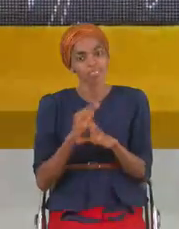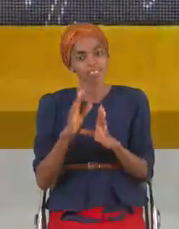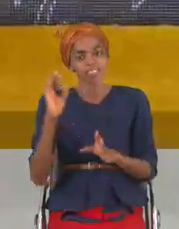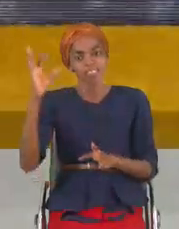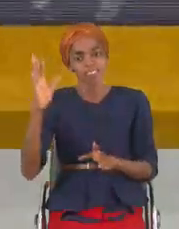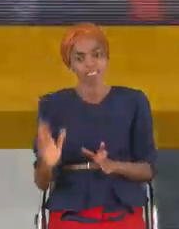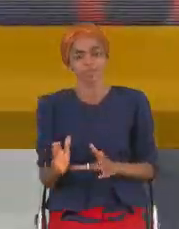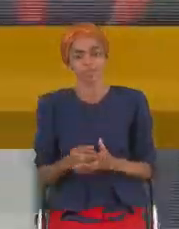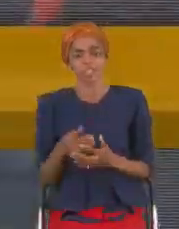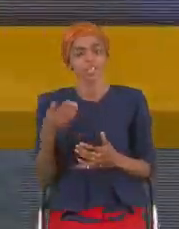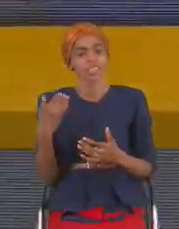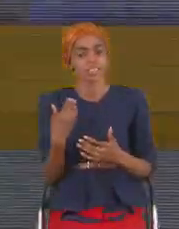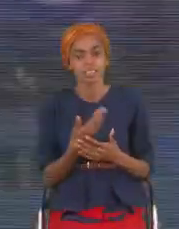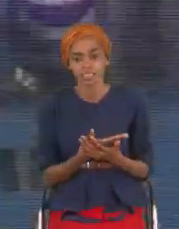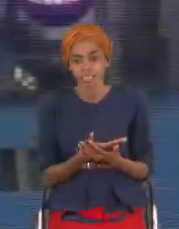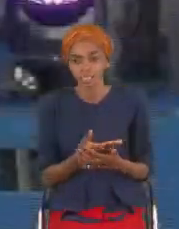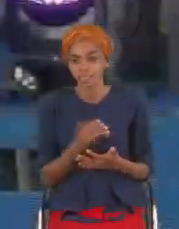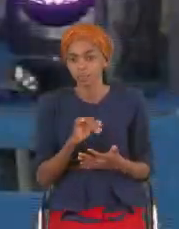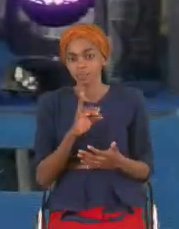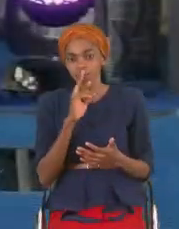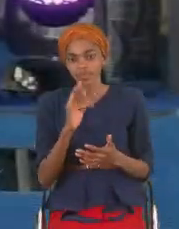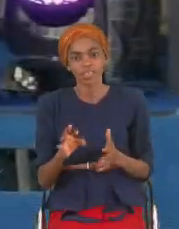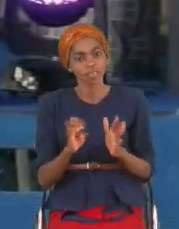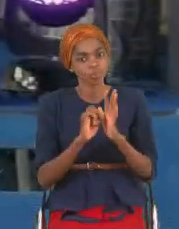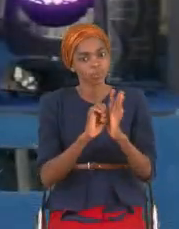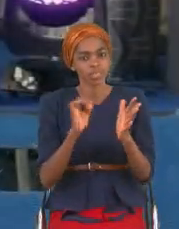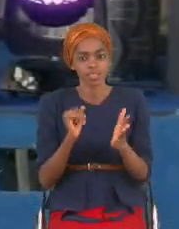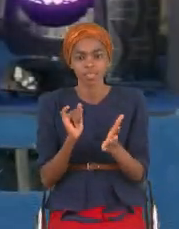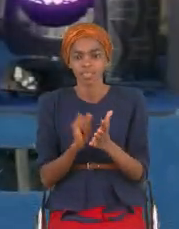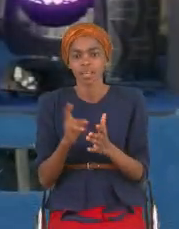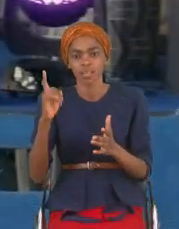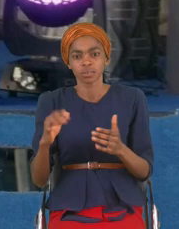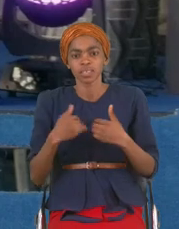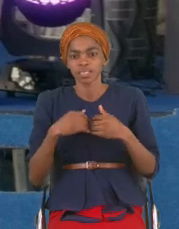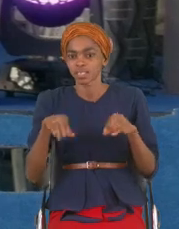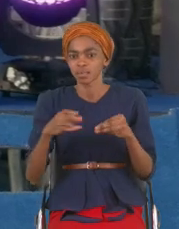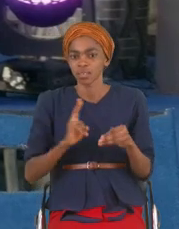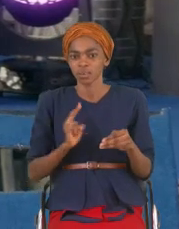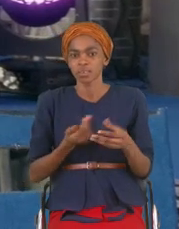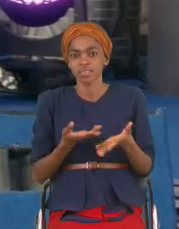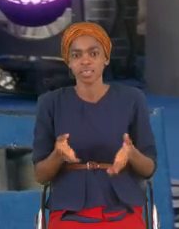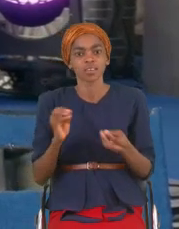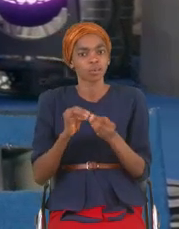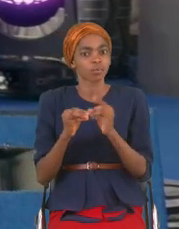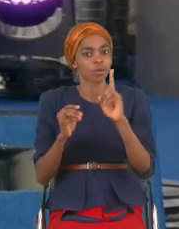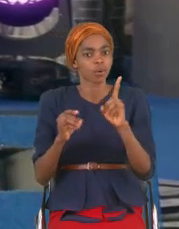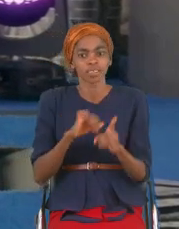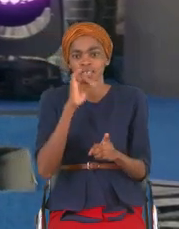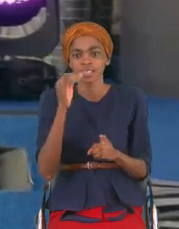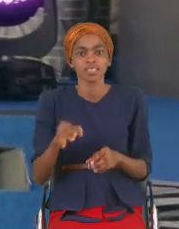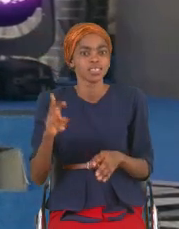There are four models the Lord has given us here. Number one is the model of a